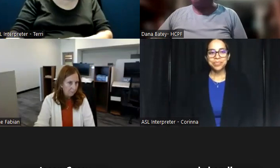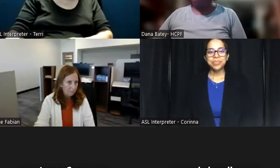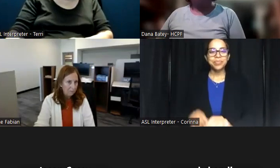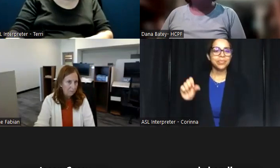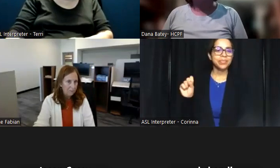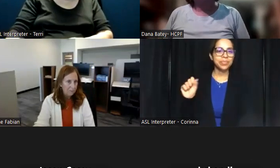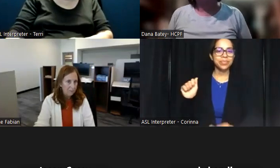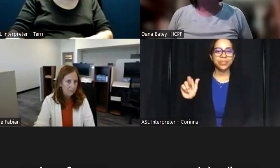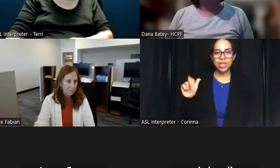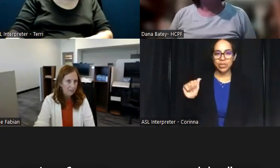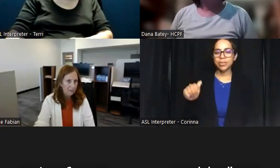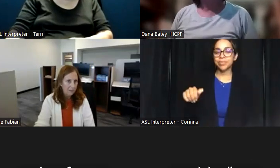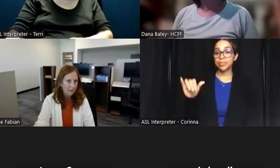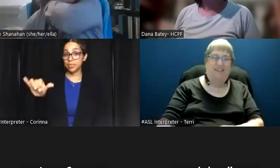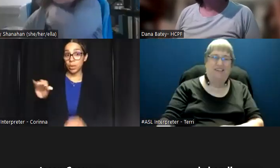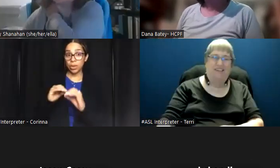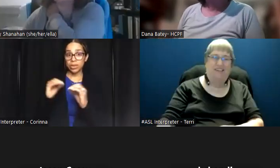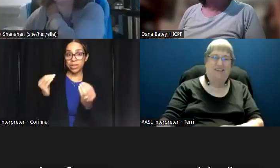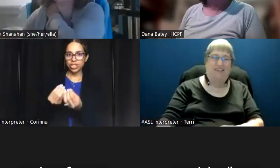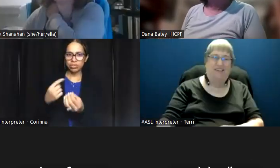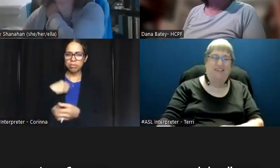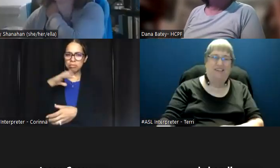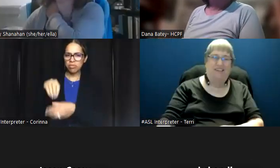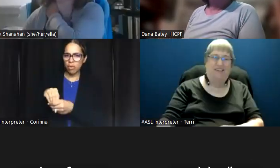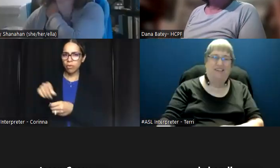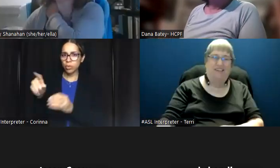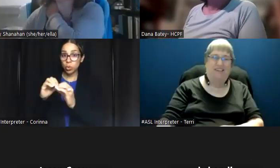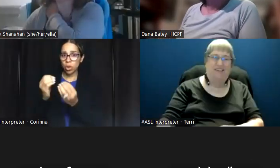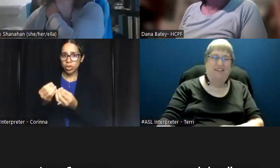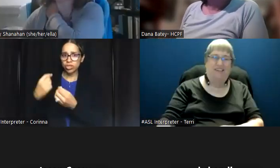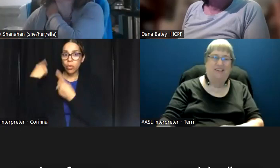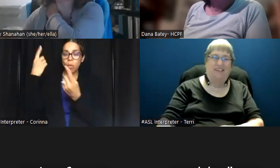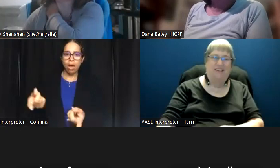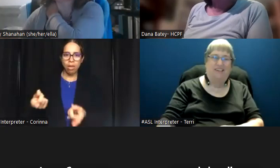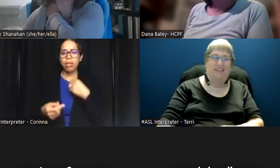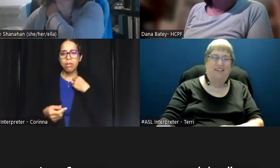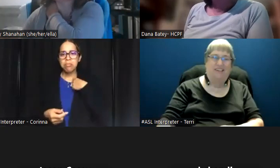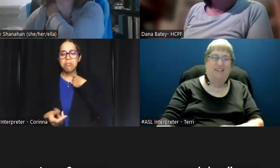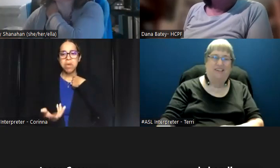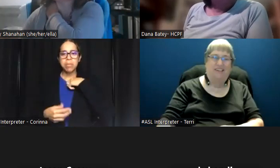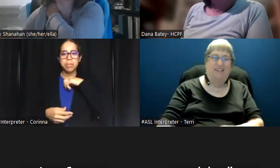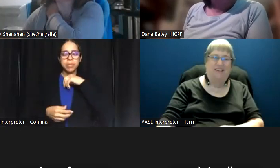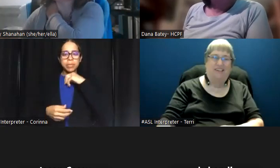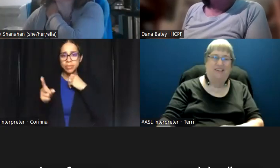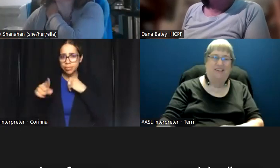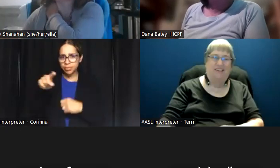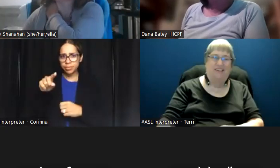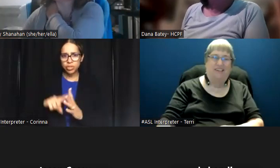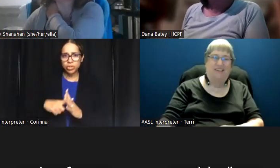stuff. Also, I've been part of that organization for quite a while, and it's startup, and they're starting